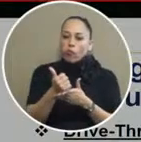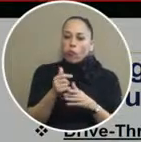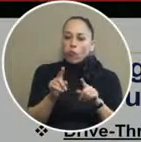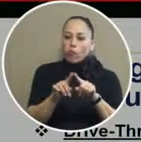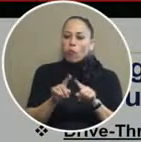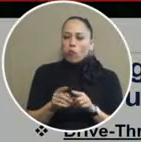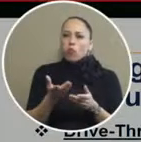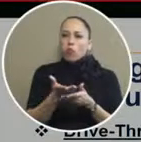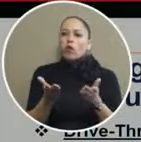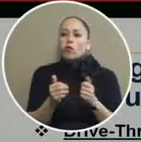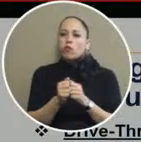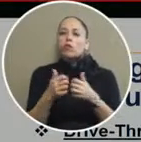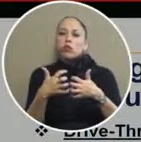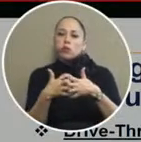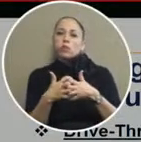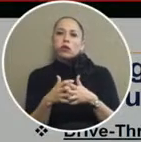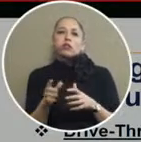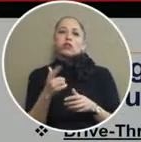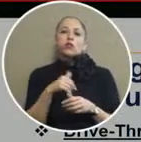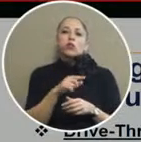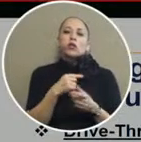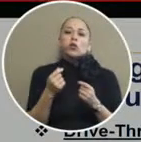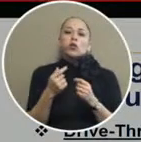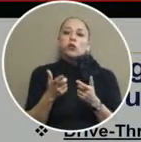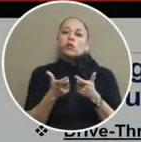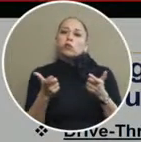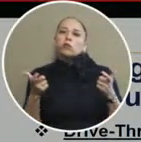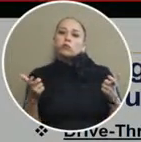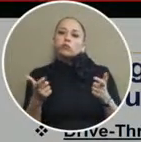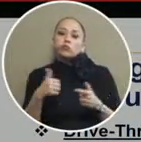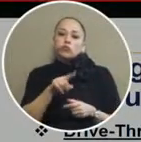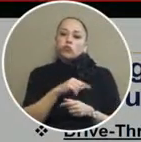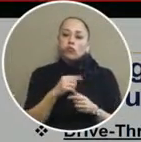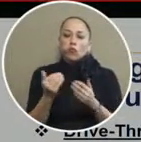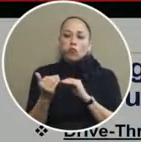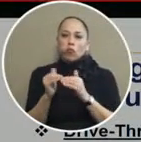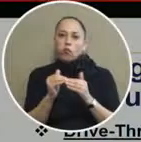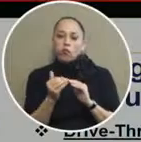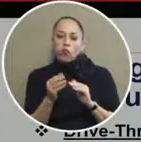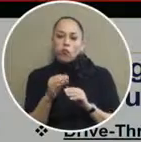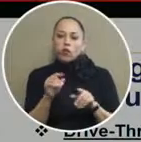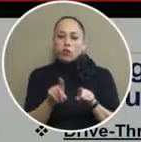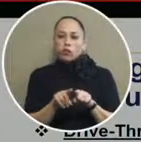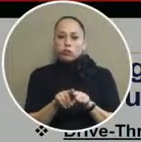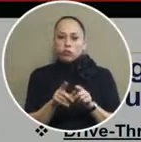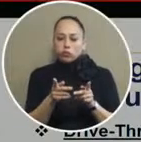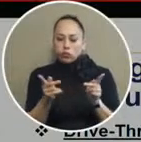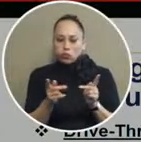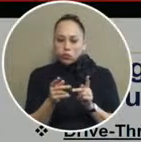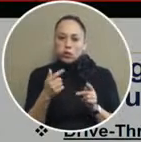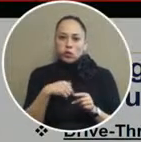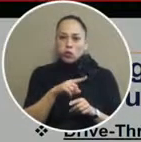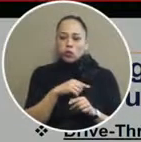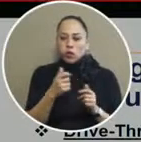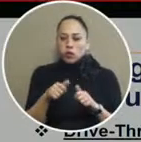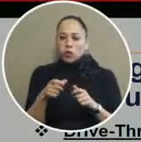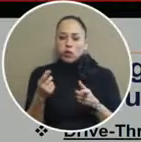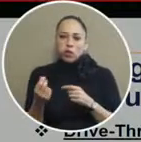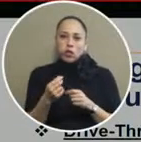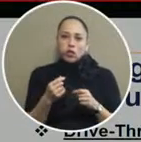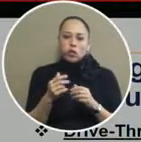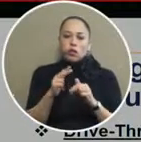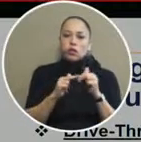well as some of our partners to try to maximize the availability to our community. We're also looking at the space to make sure that we have ample acreage